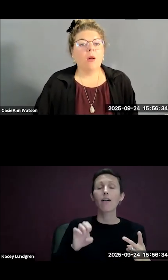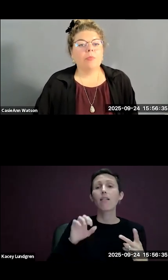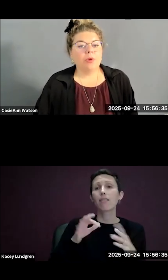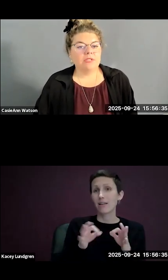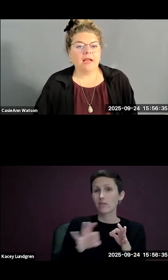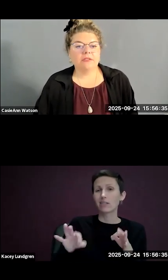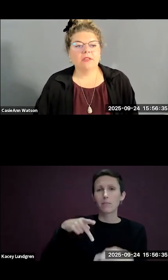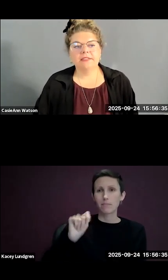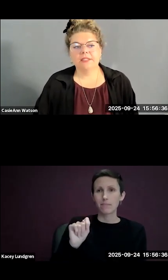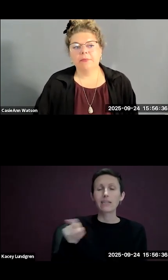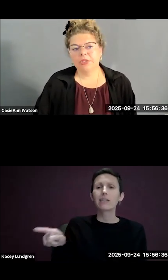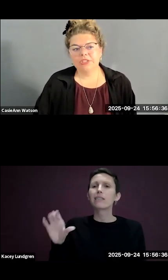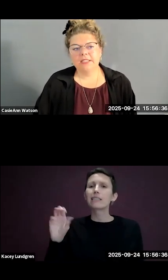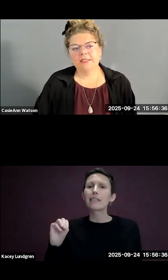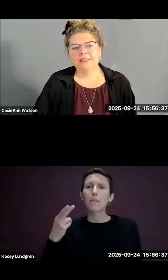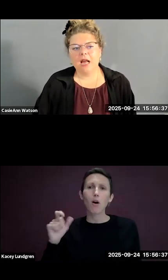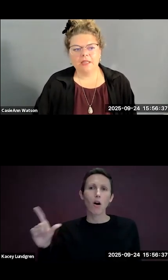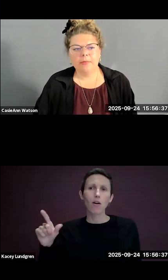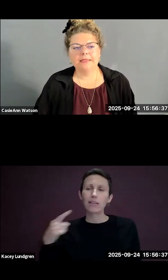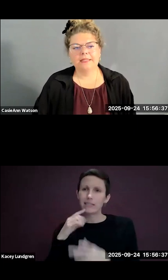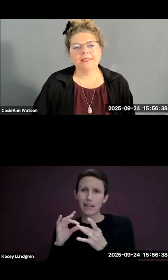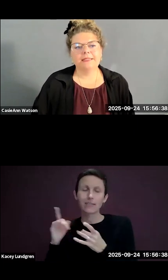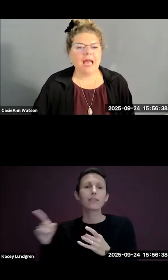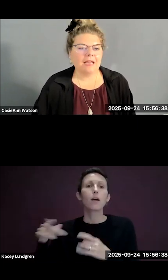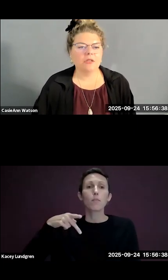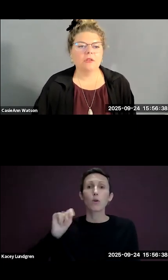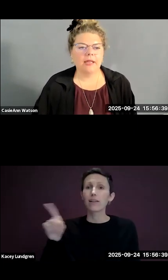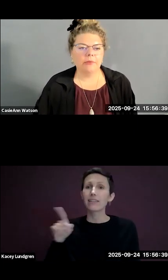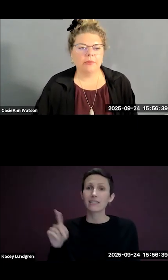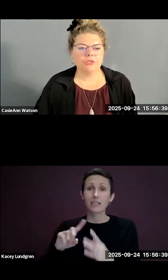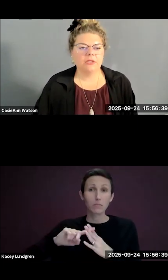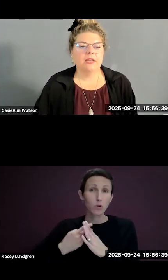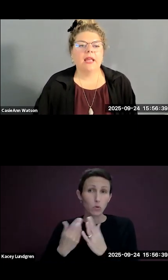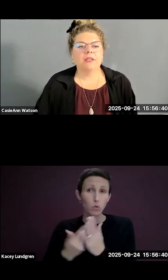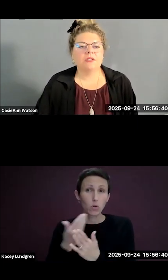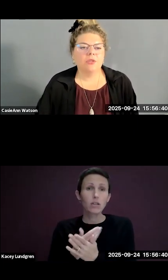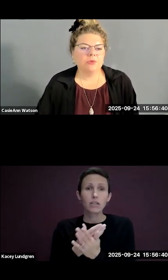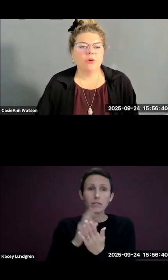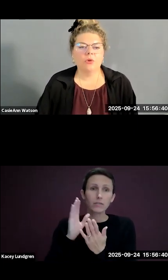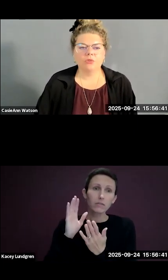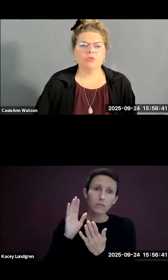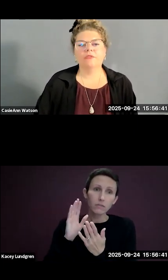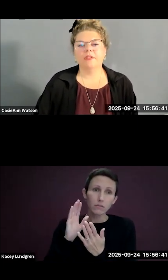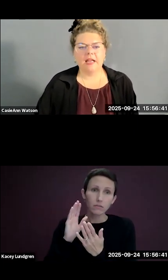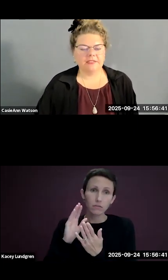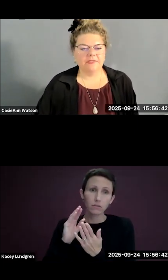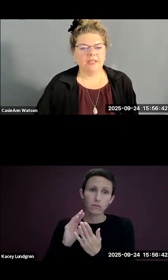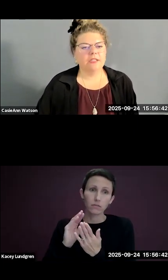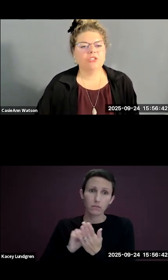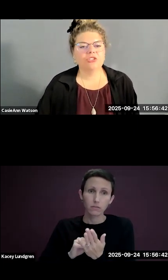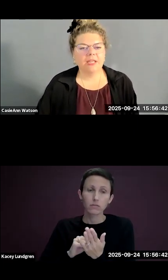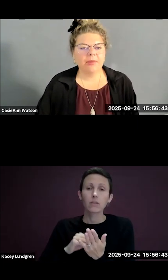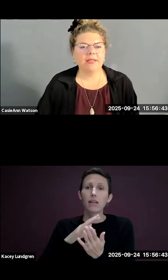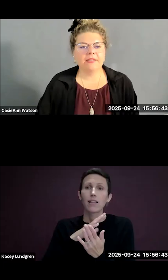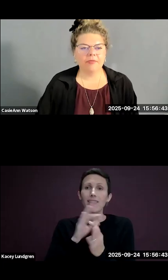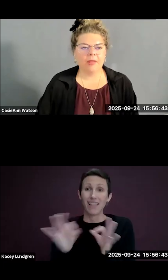quotes, "Protactile is an emerging, documented, tactical language and a socio-cultural